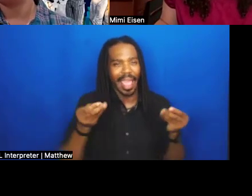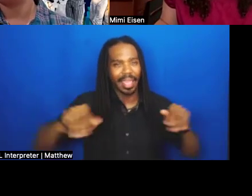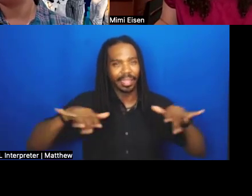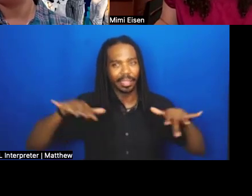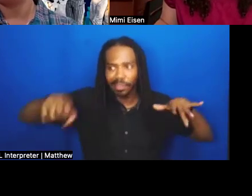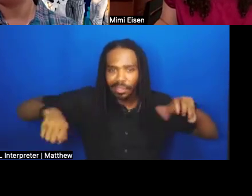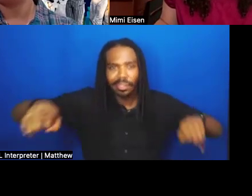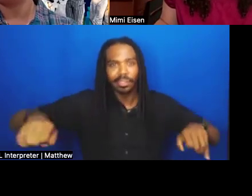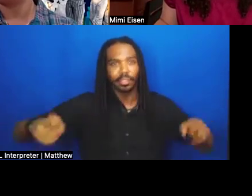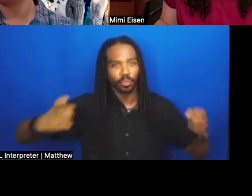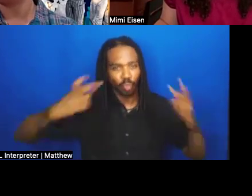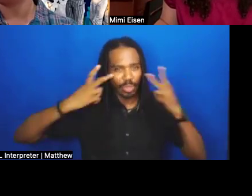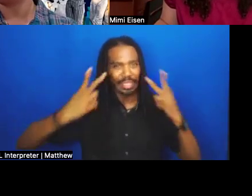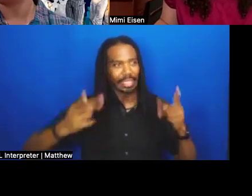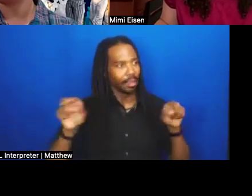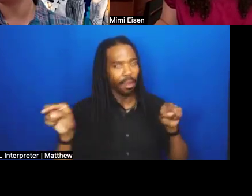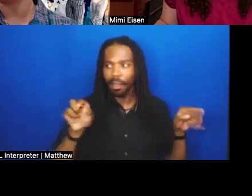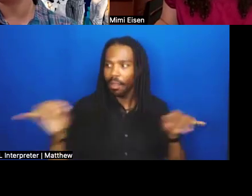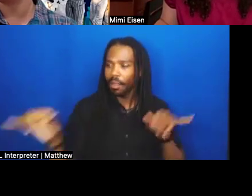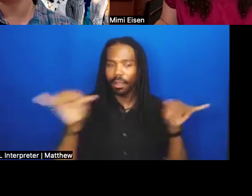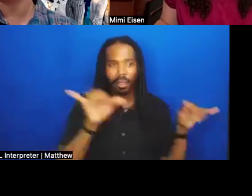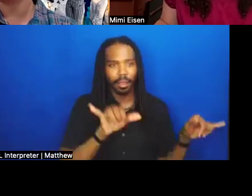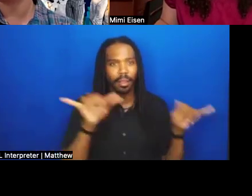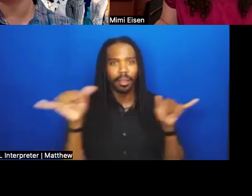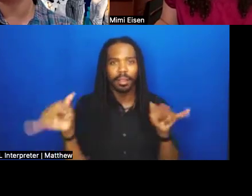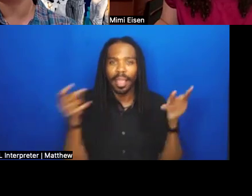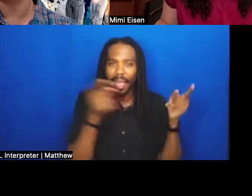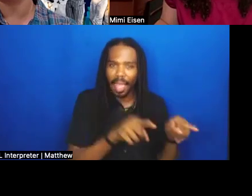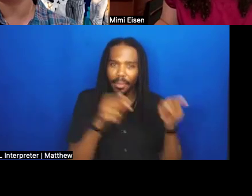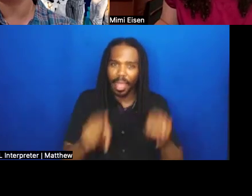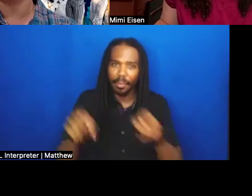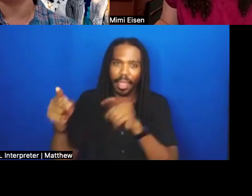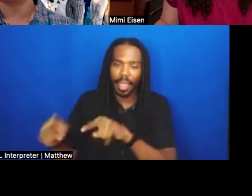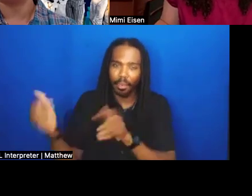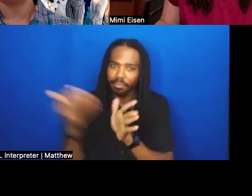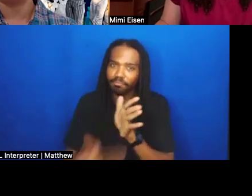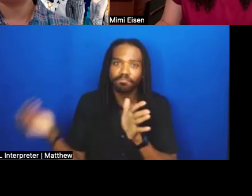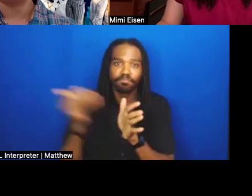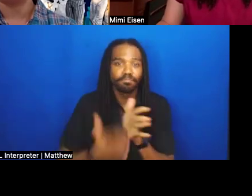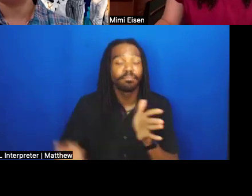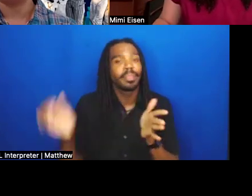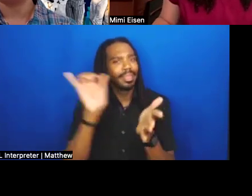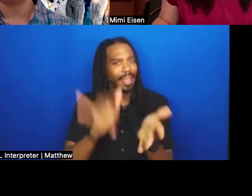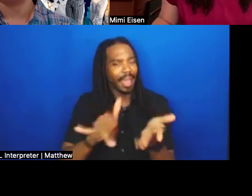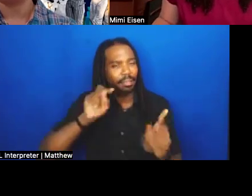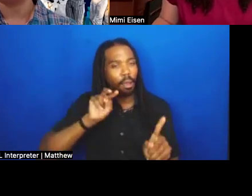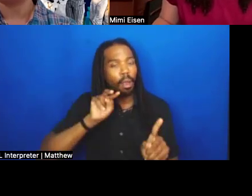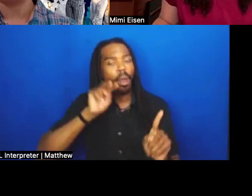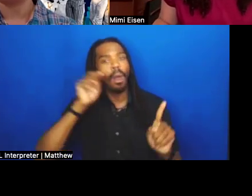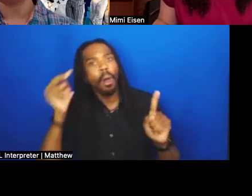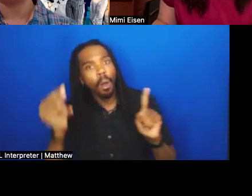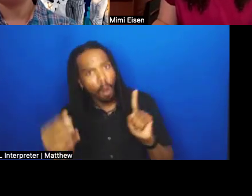by imperialist nations time and time again. And that's a very different view of the American